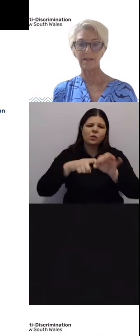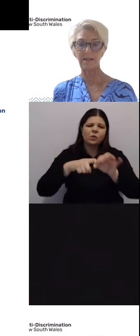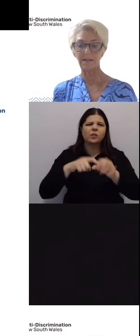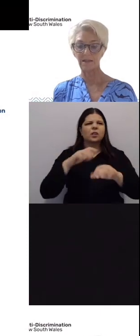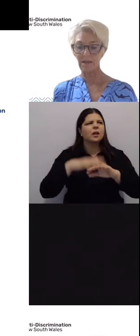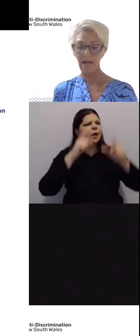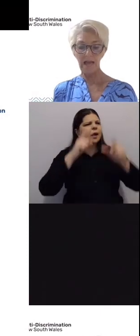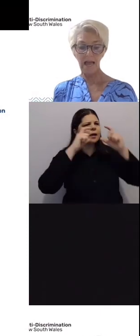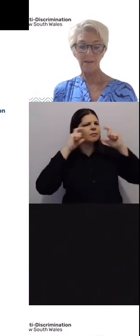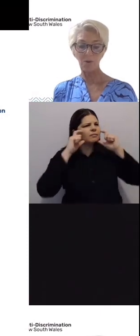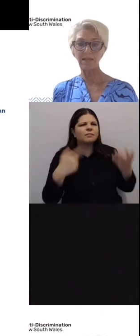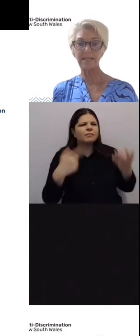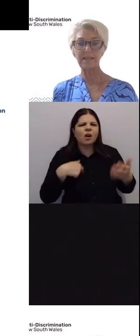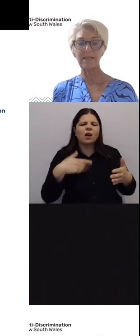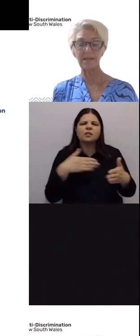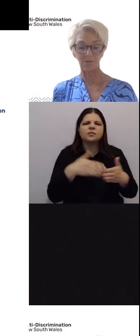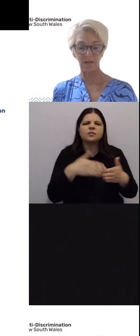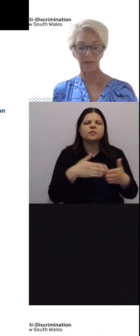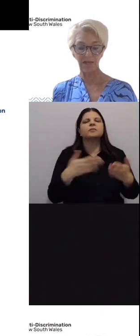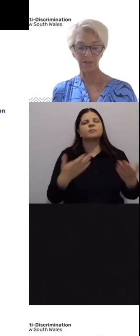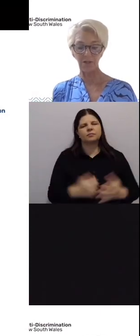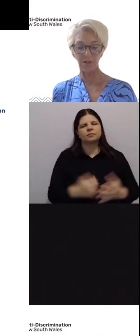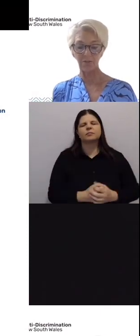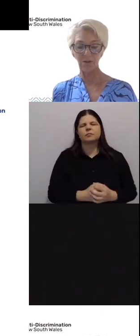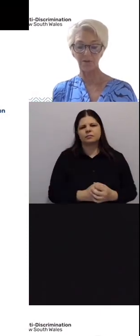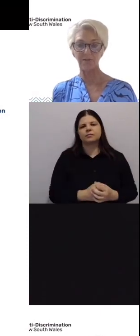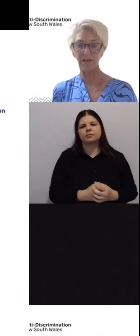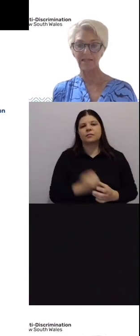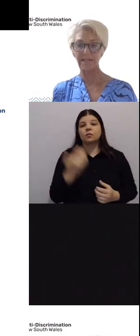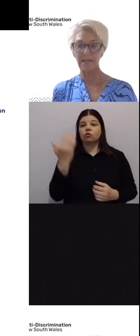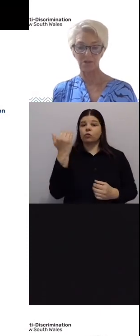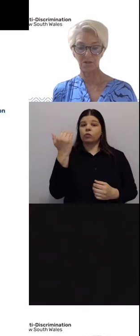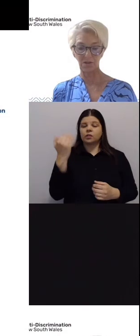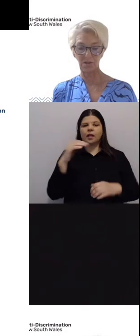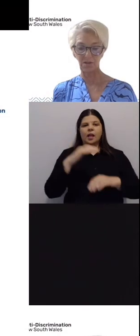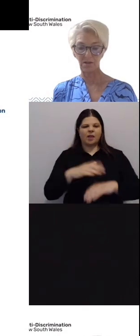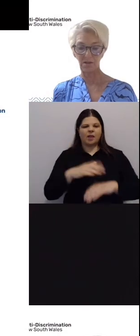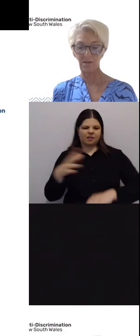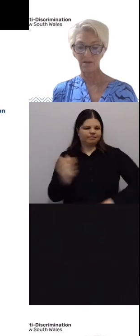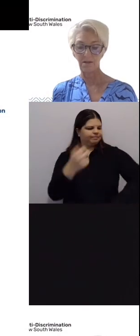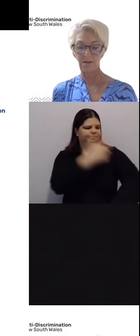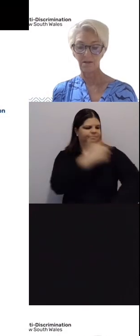face masks, and more recently in relation to compulsory vaccination.